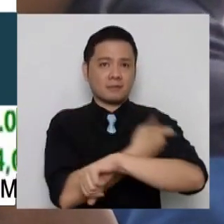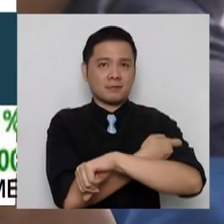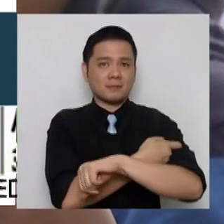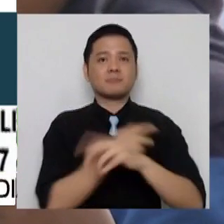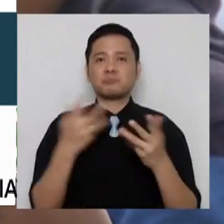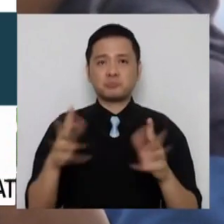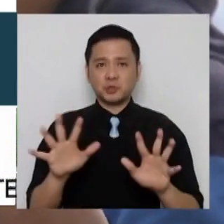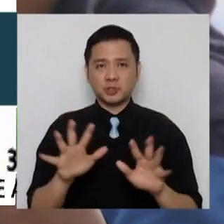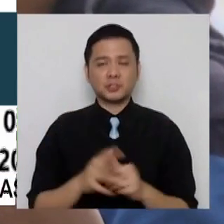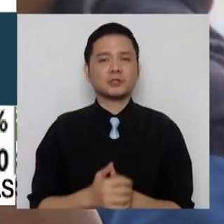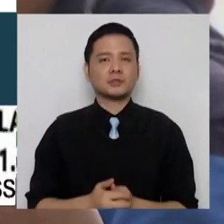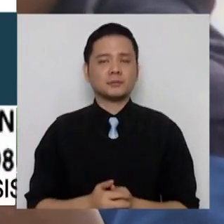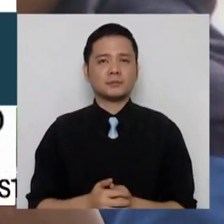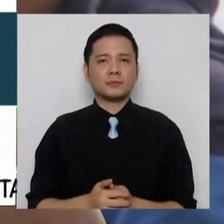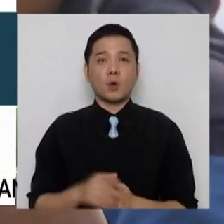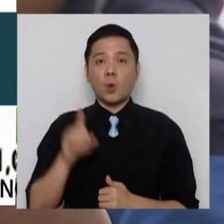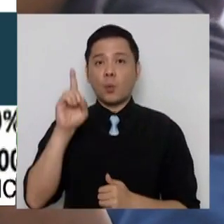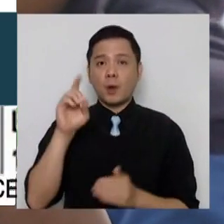lahat.